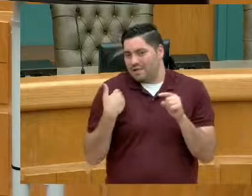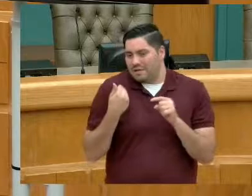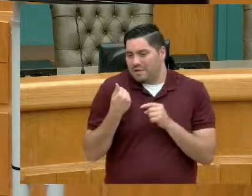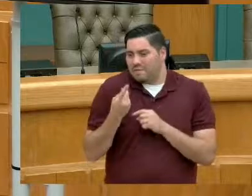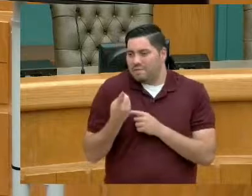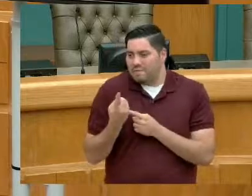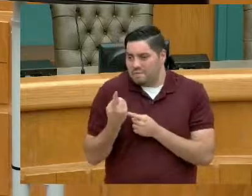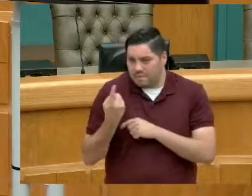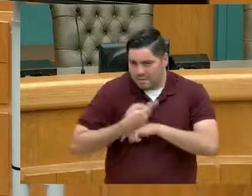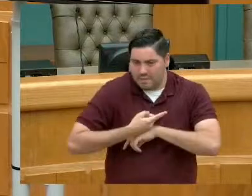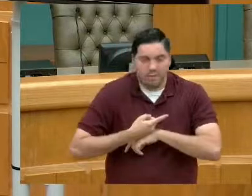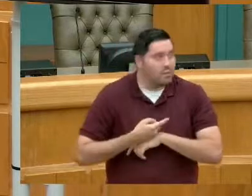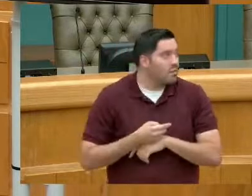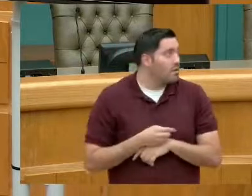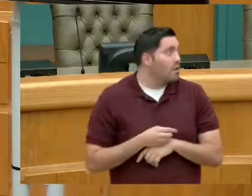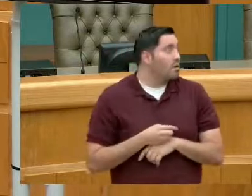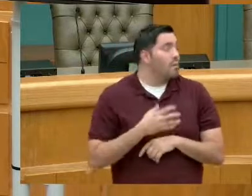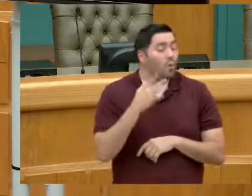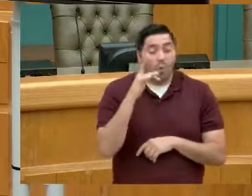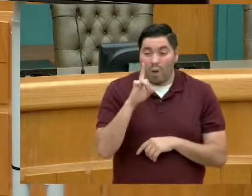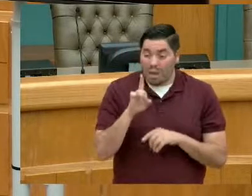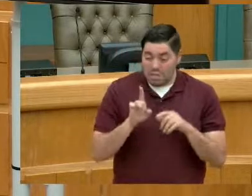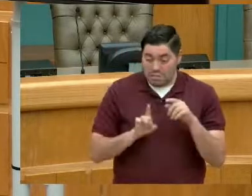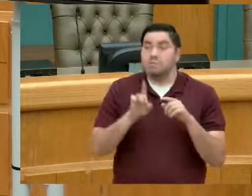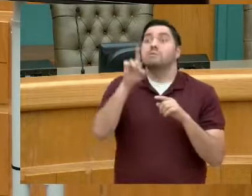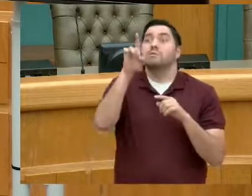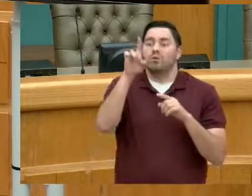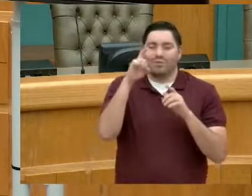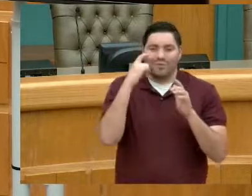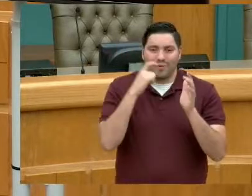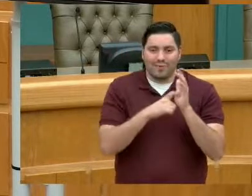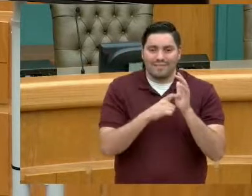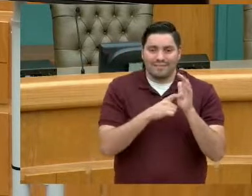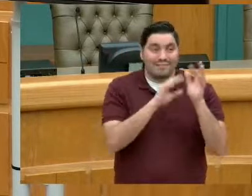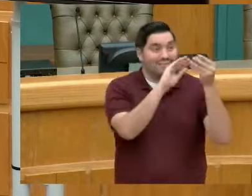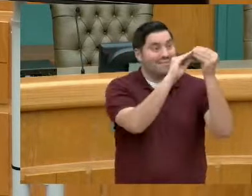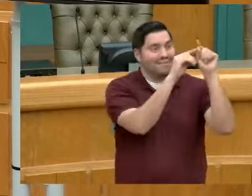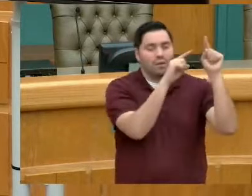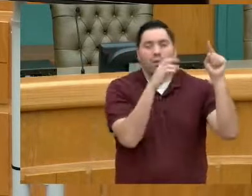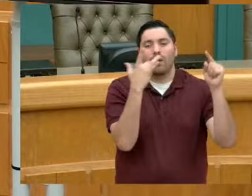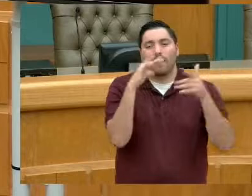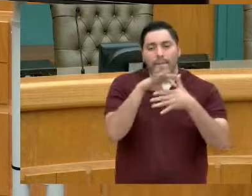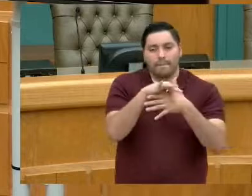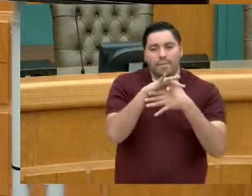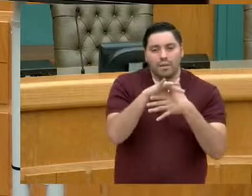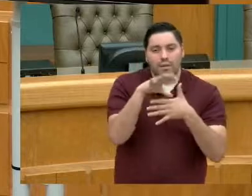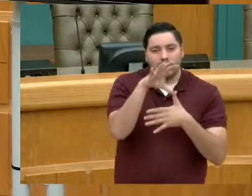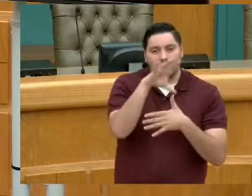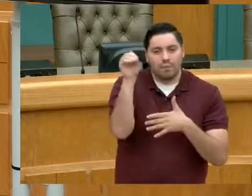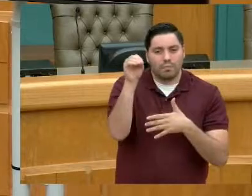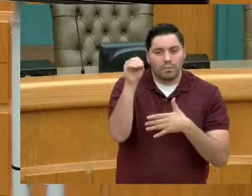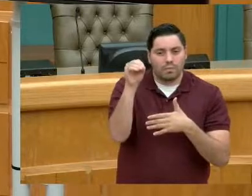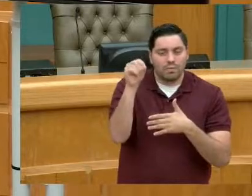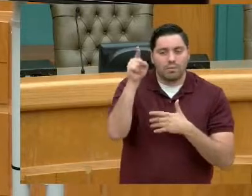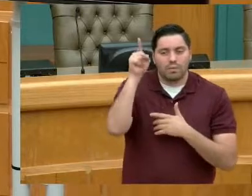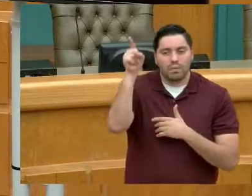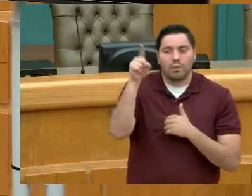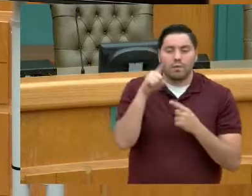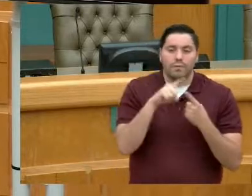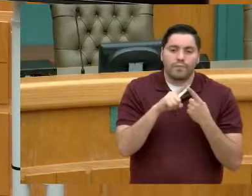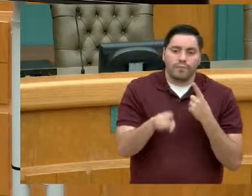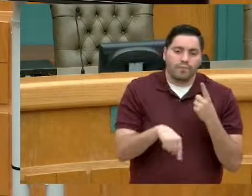days. Those peaks were caused from extensive testing that were taken at a meat processing plant, as well as at